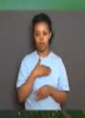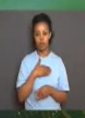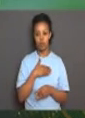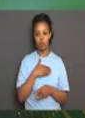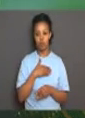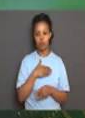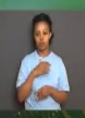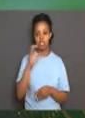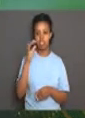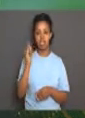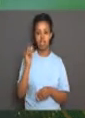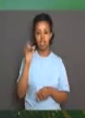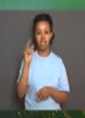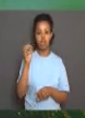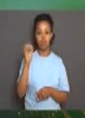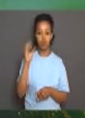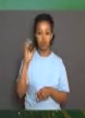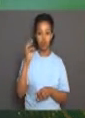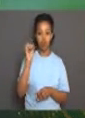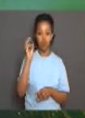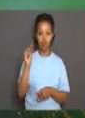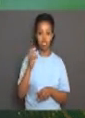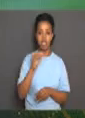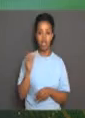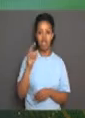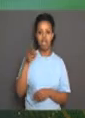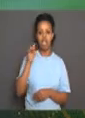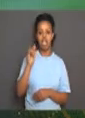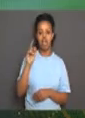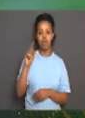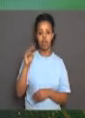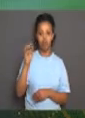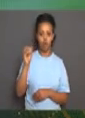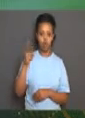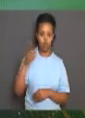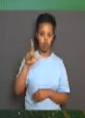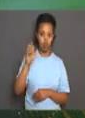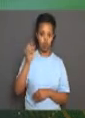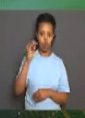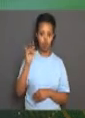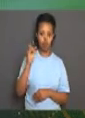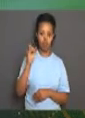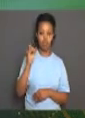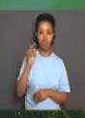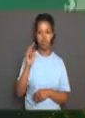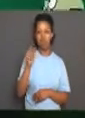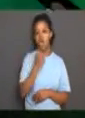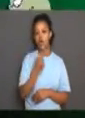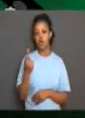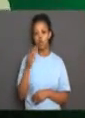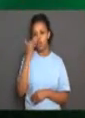what makes cytochrome and hemoglobin molecules in organisms different from one another?